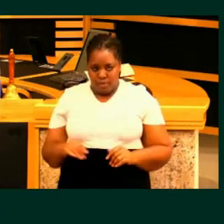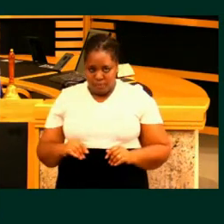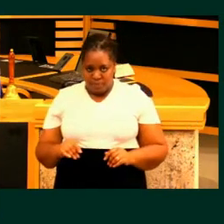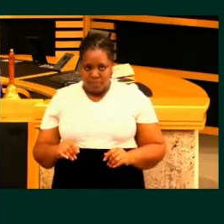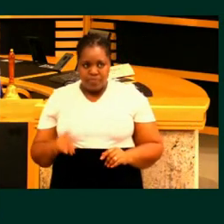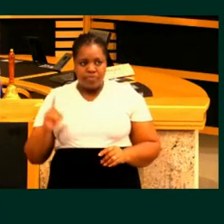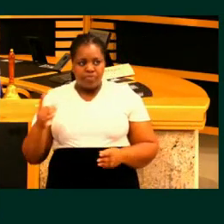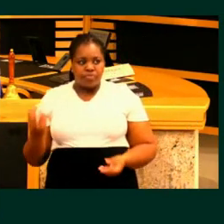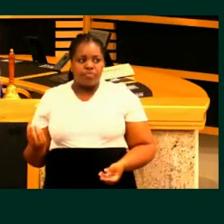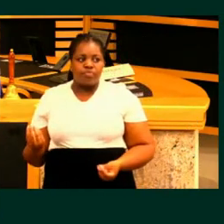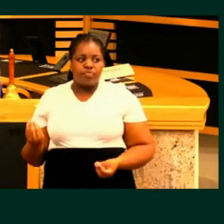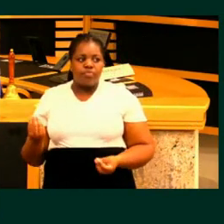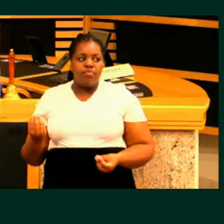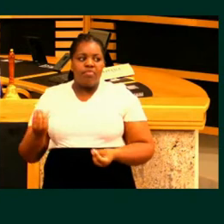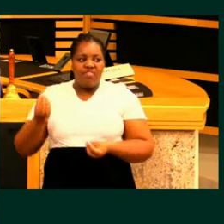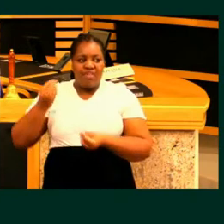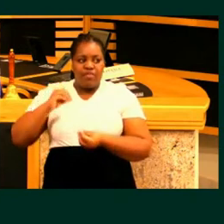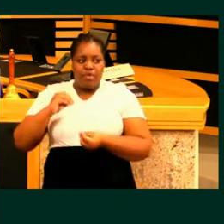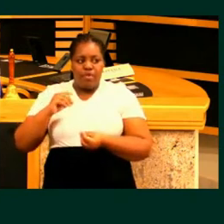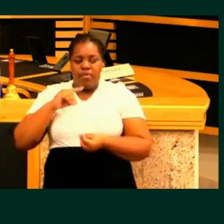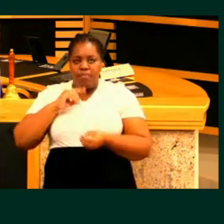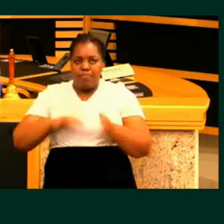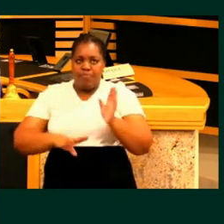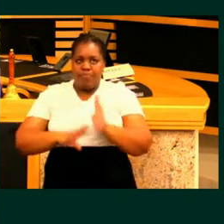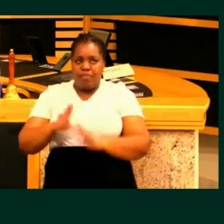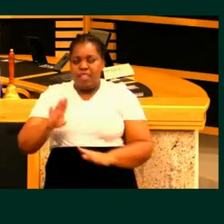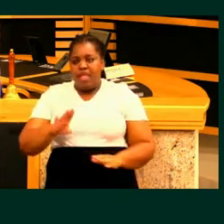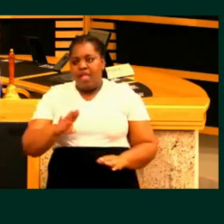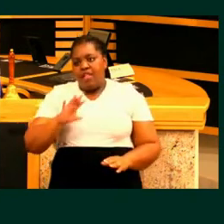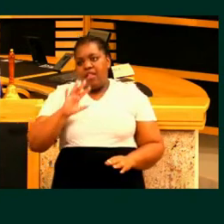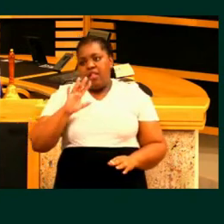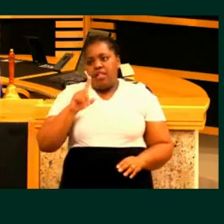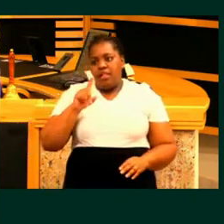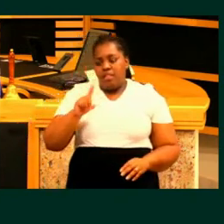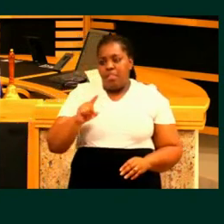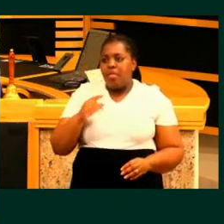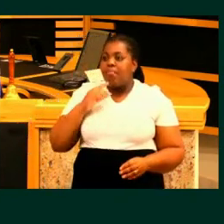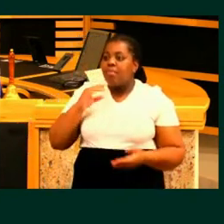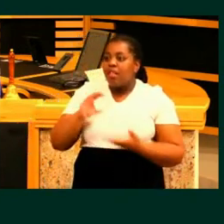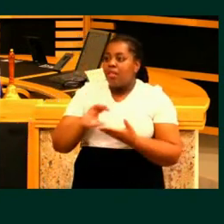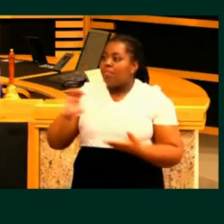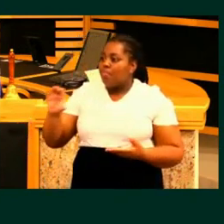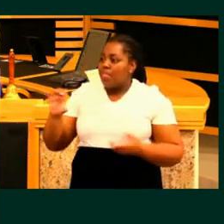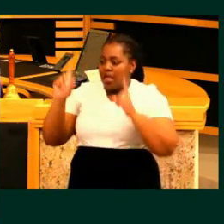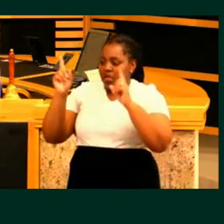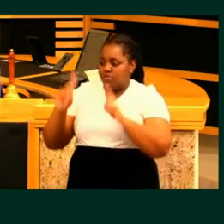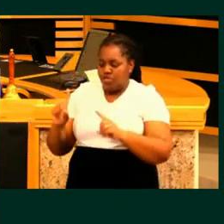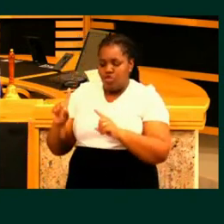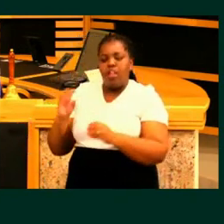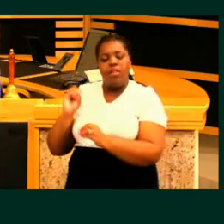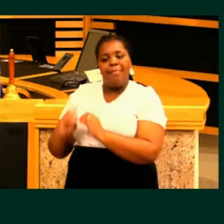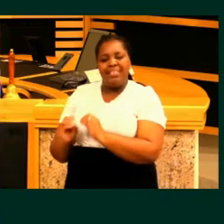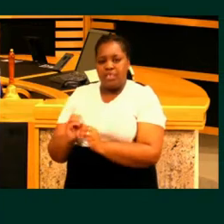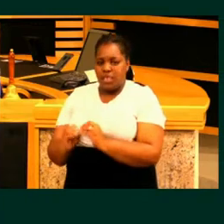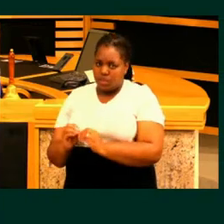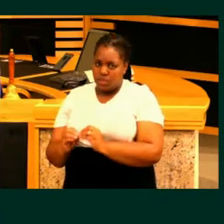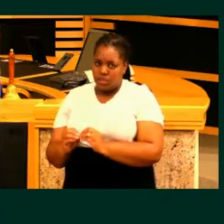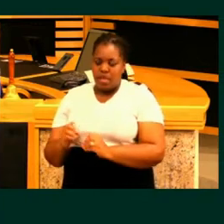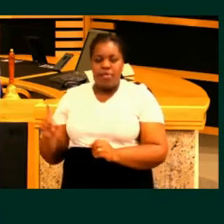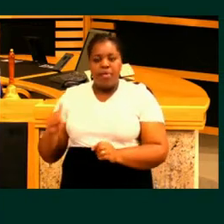investment exceeding 3.5 billion has been directed towards special maintenance